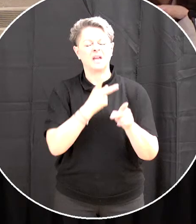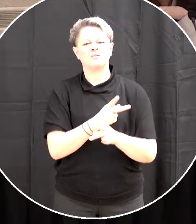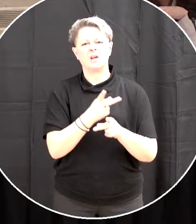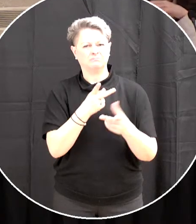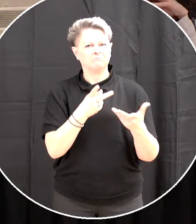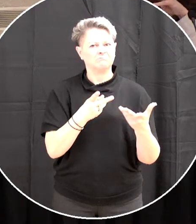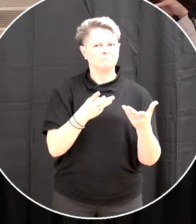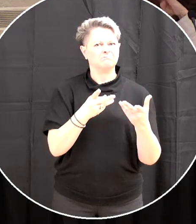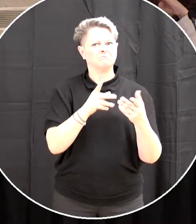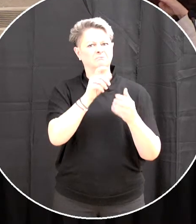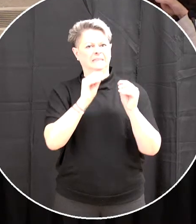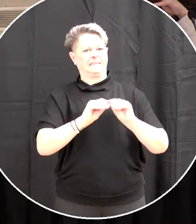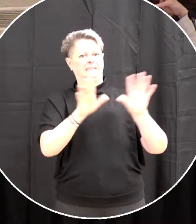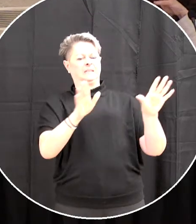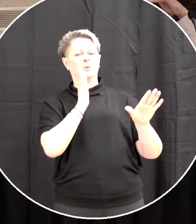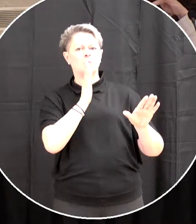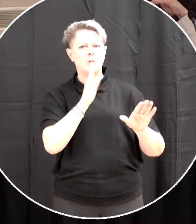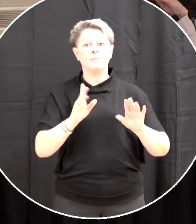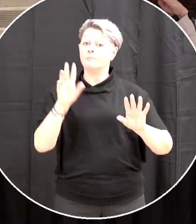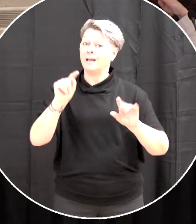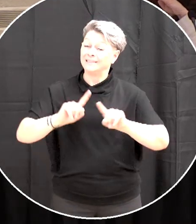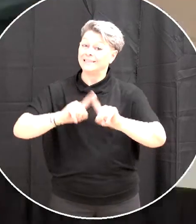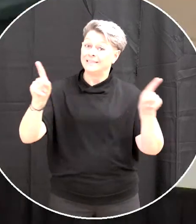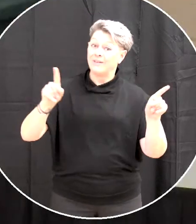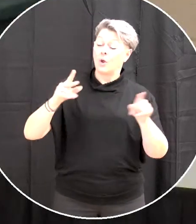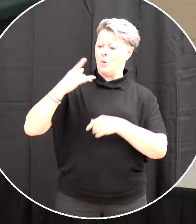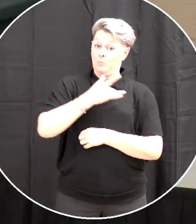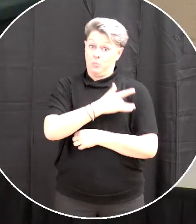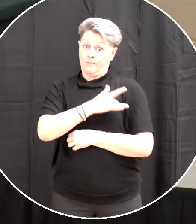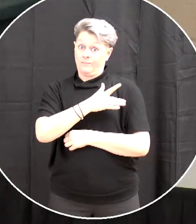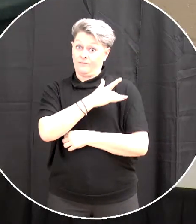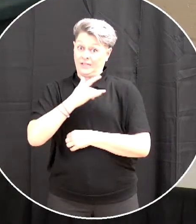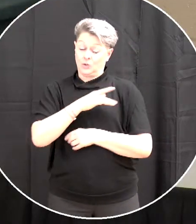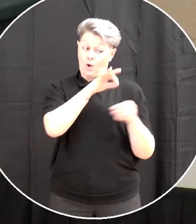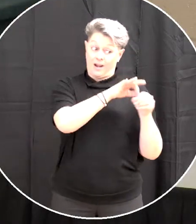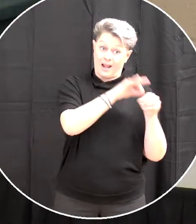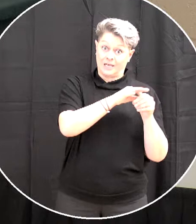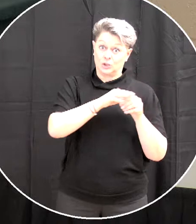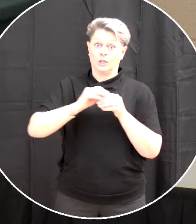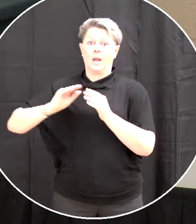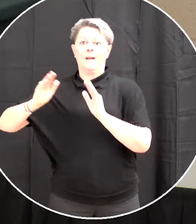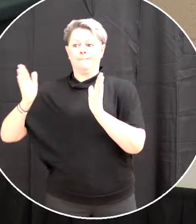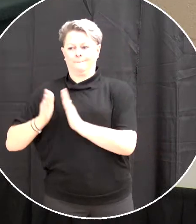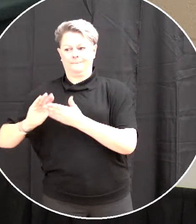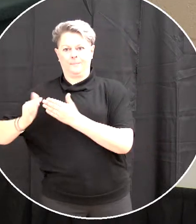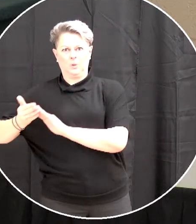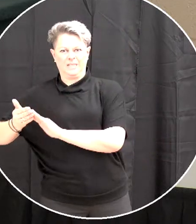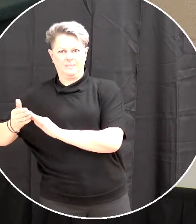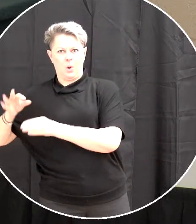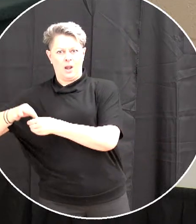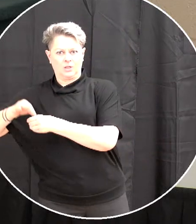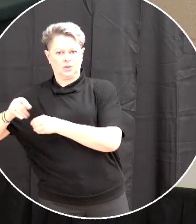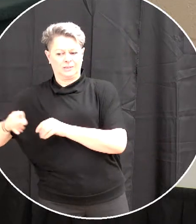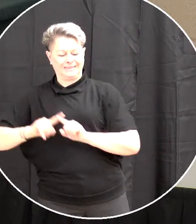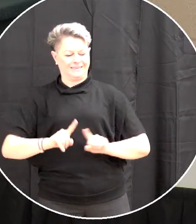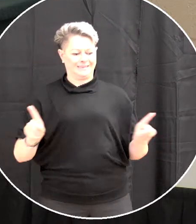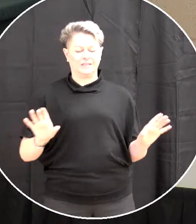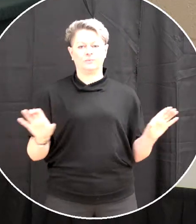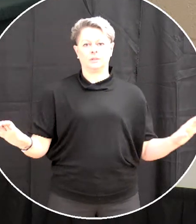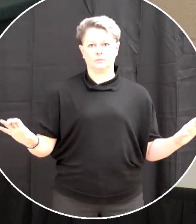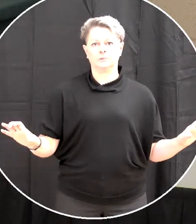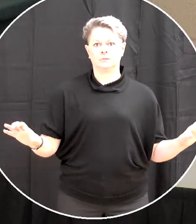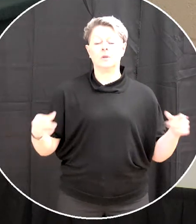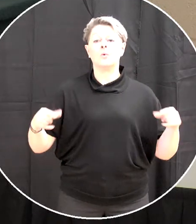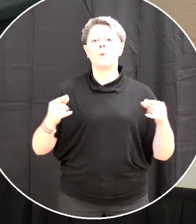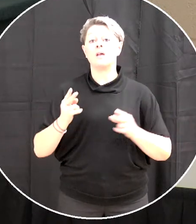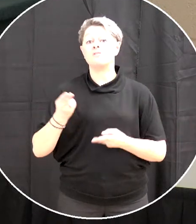there's a difference between a provincial election and a municipal election. Yeah. The provincial component of it clearly is once you get through a